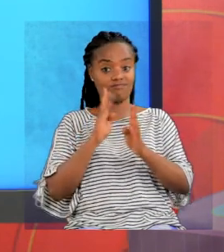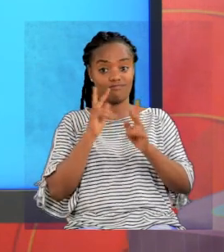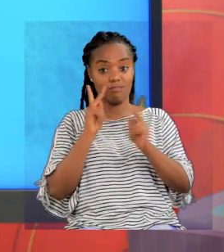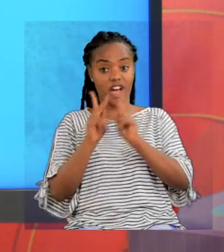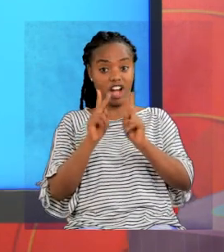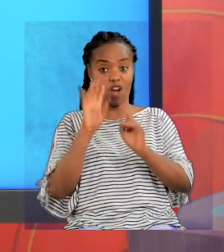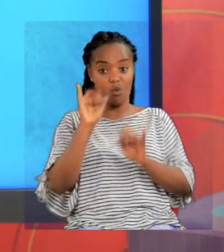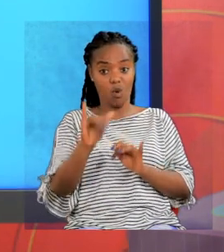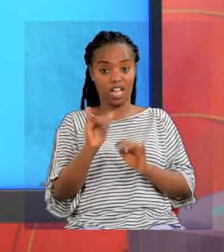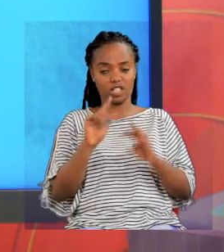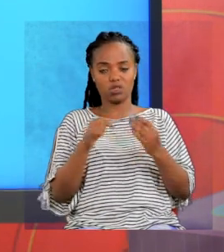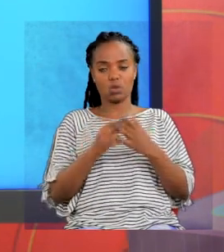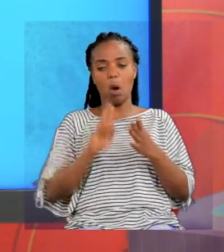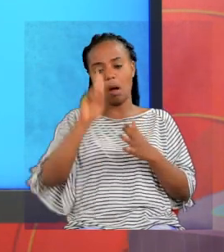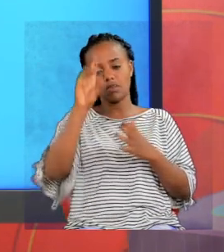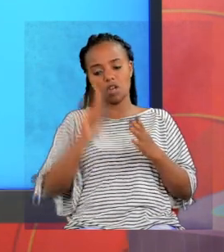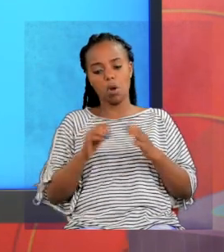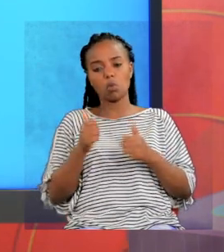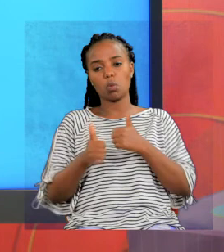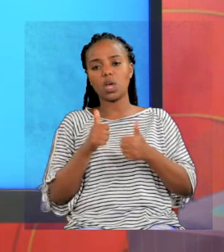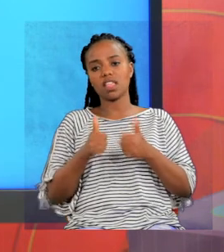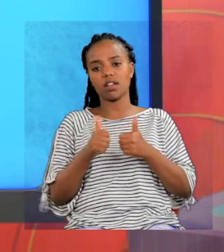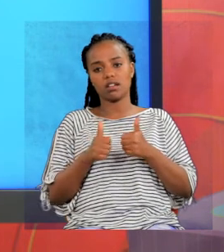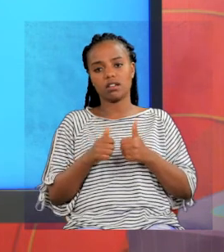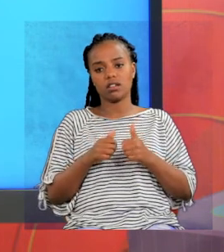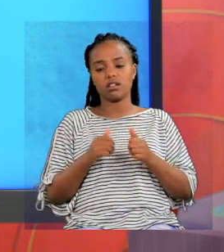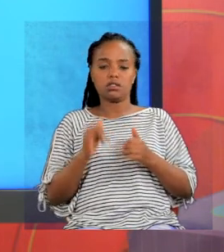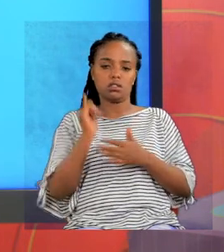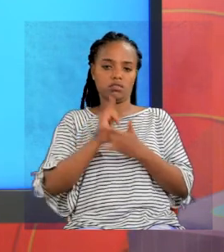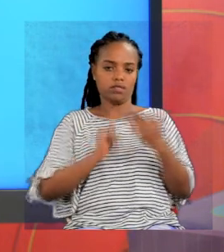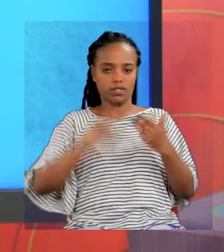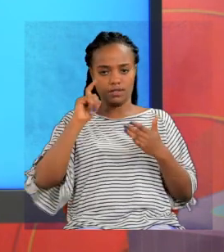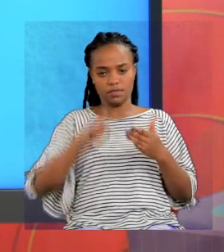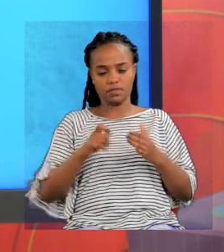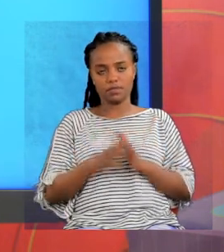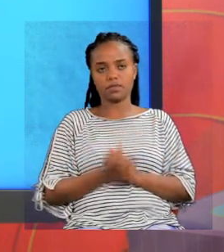So let's sketch roughly.